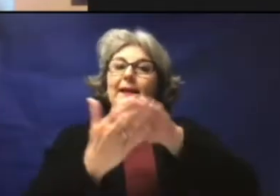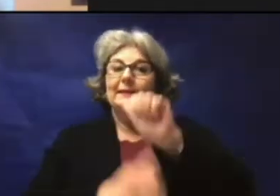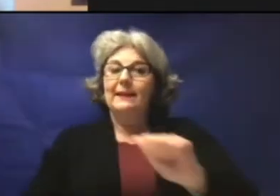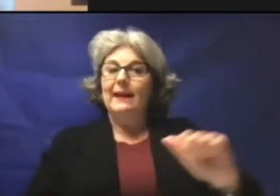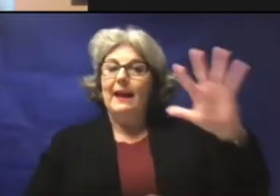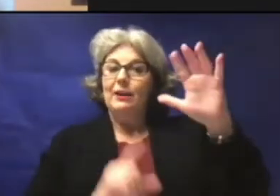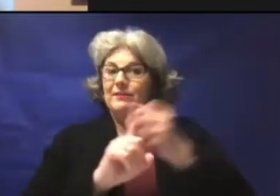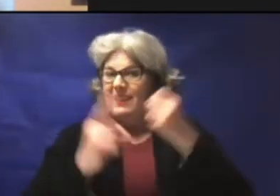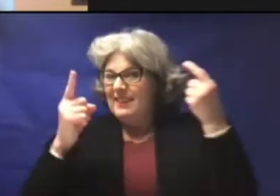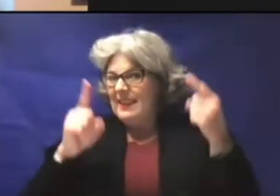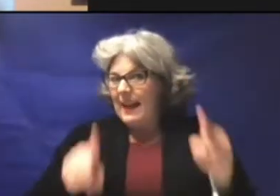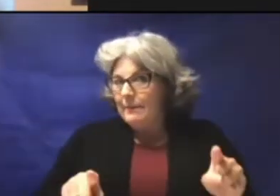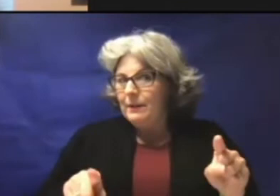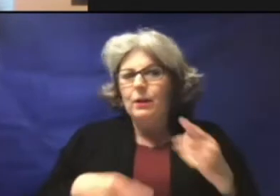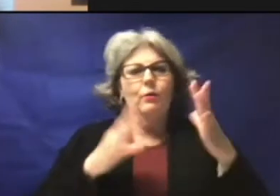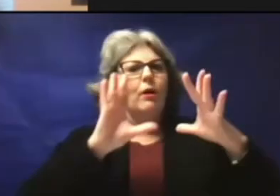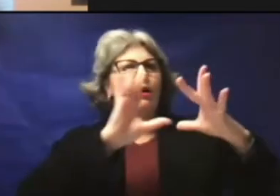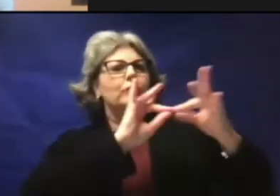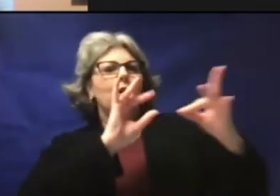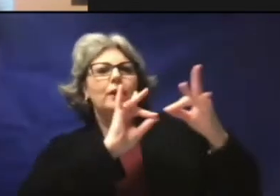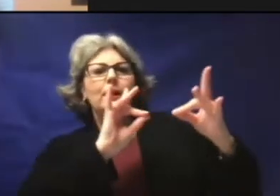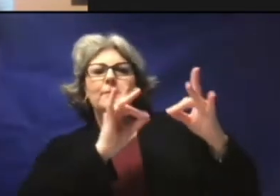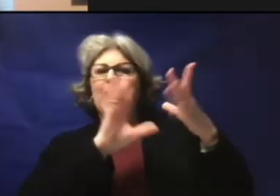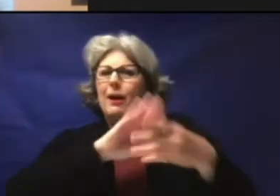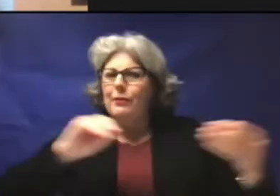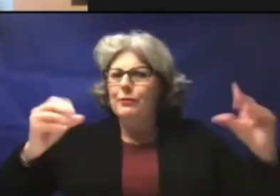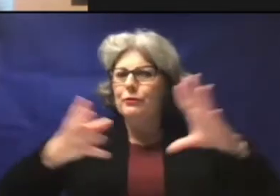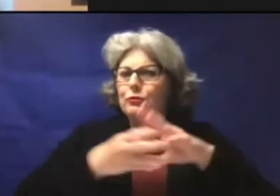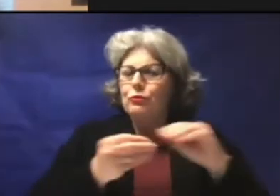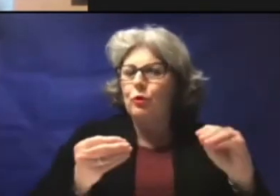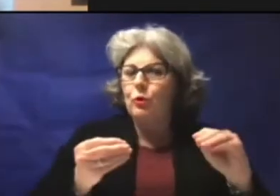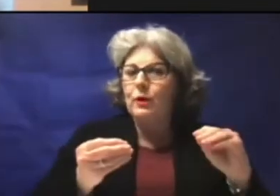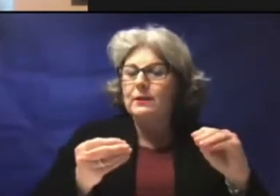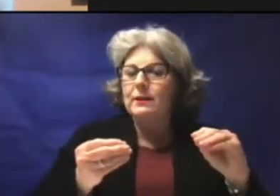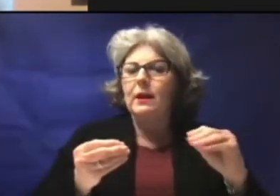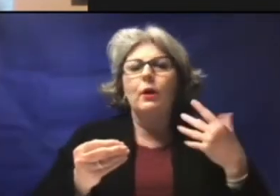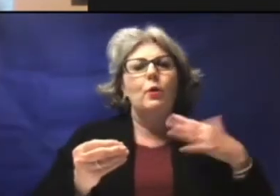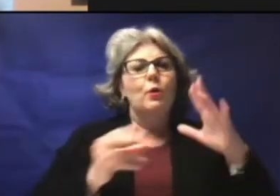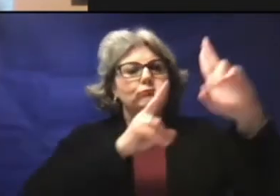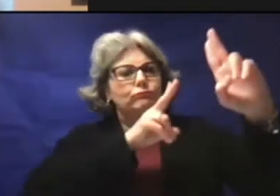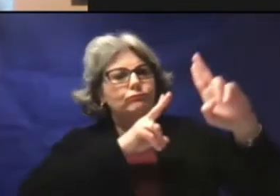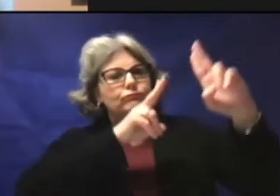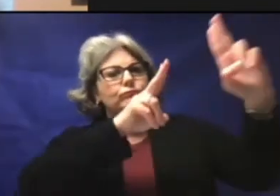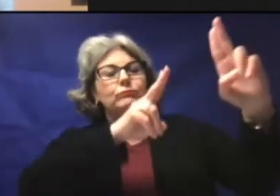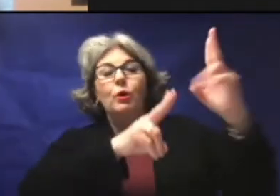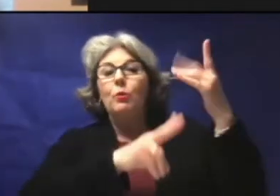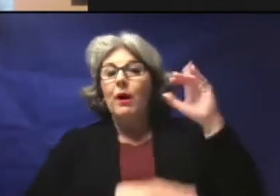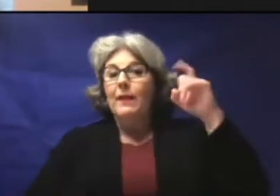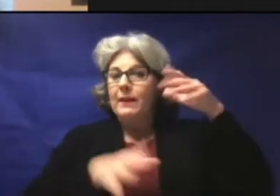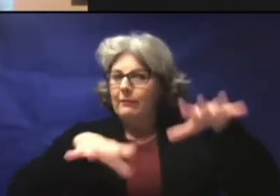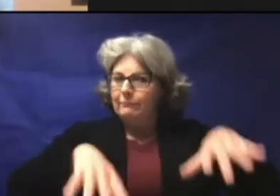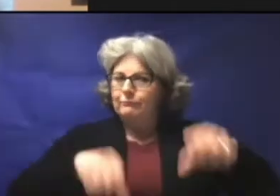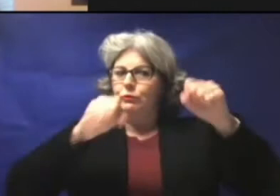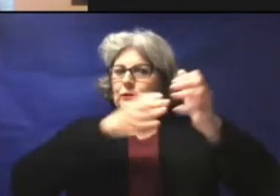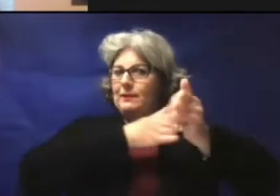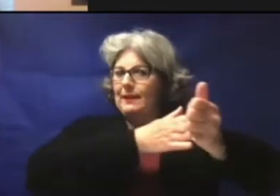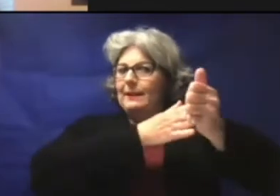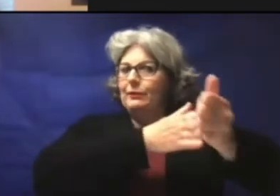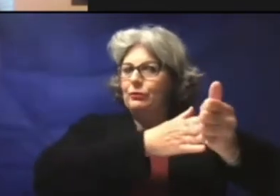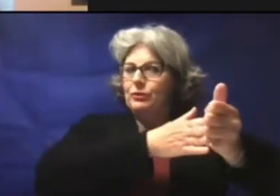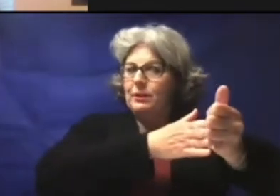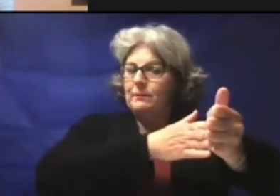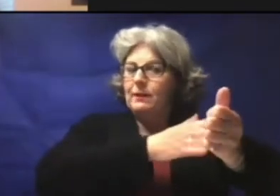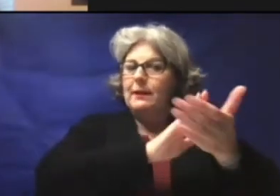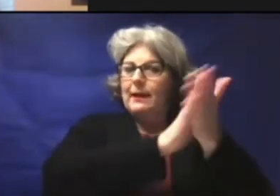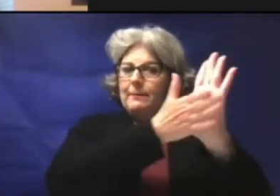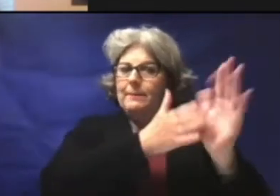that's happening. We are all talking about the stories. And I attribute a lot of that to the governor taking leadership and taking that, being that